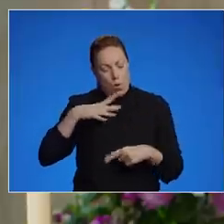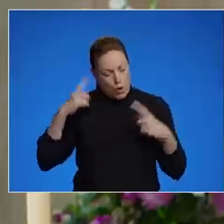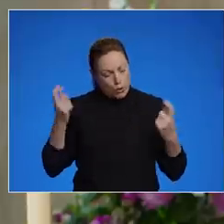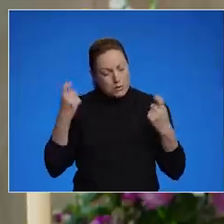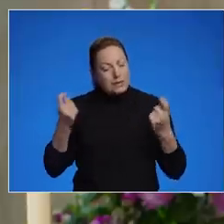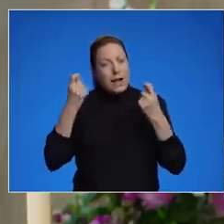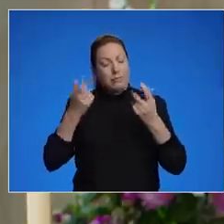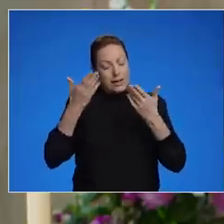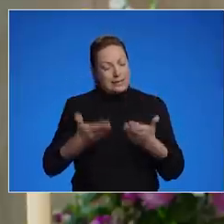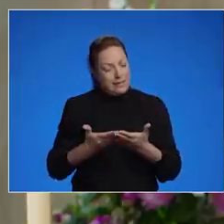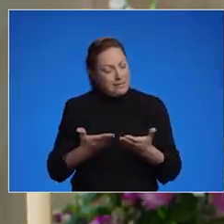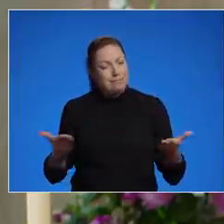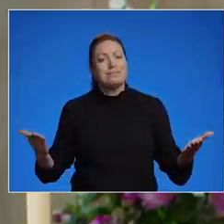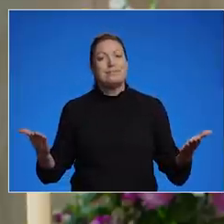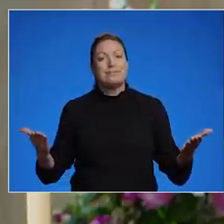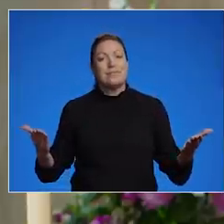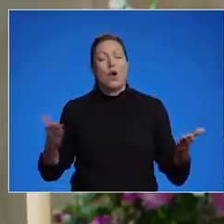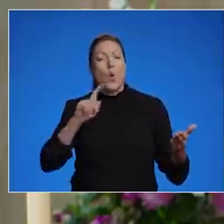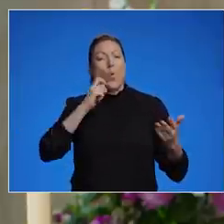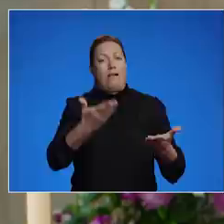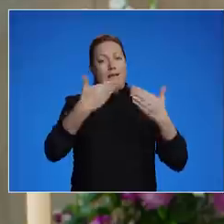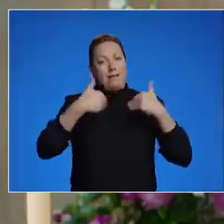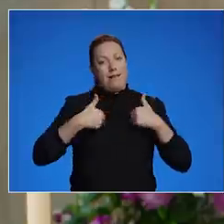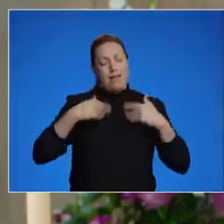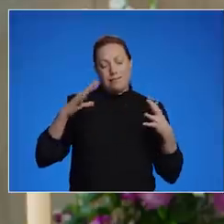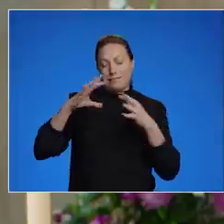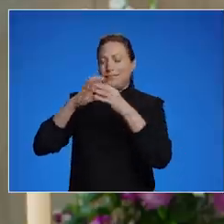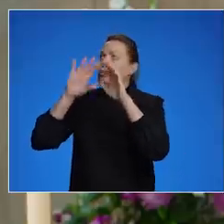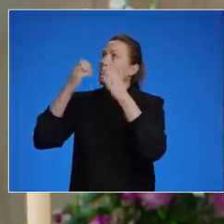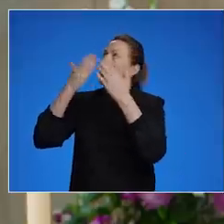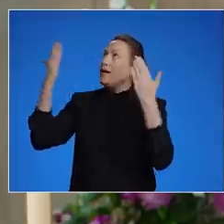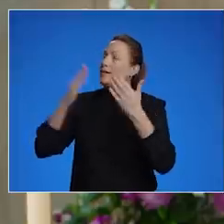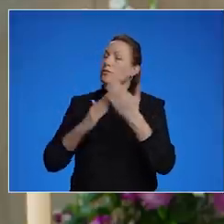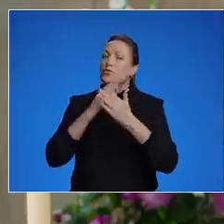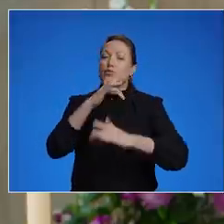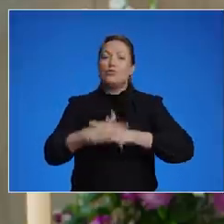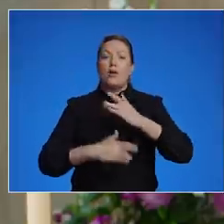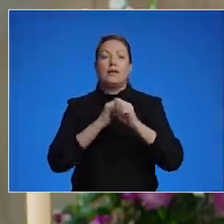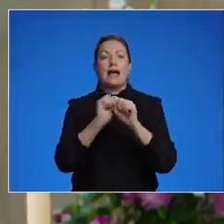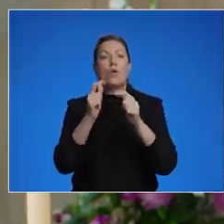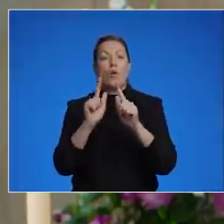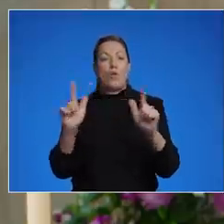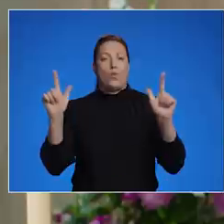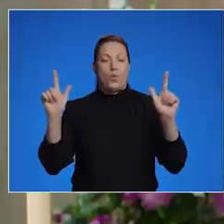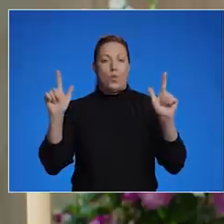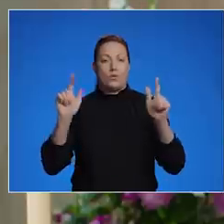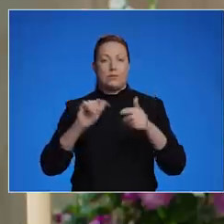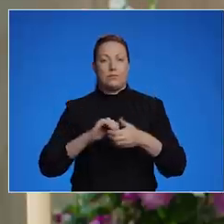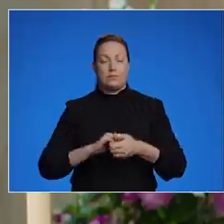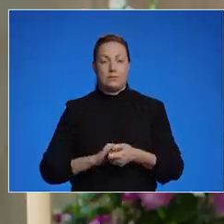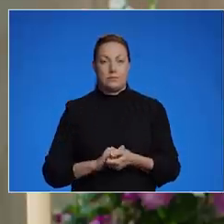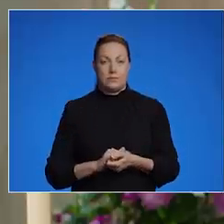celebrate devoutly here below Gain for us the prize of eternal redemption Through Christ our Lord